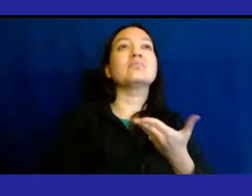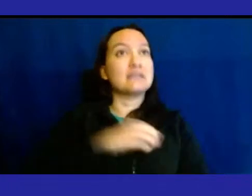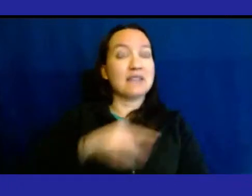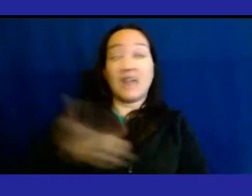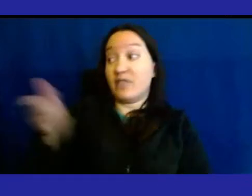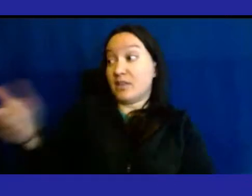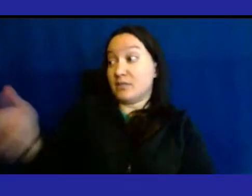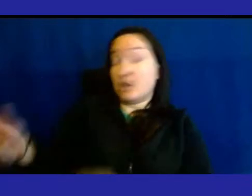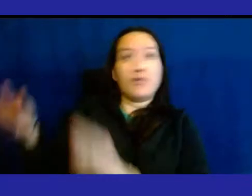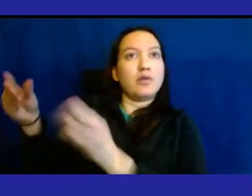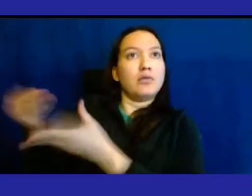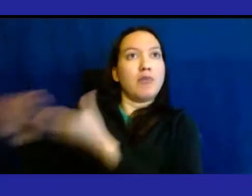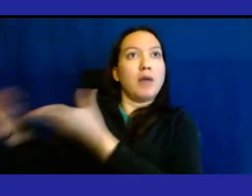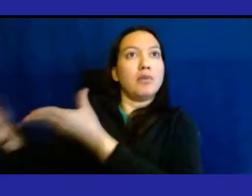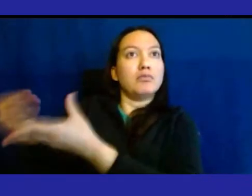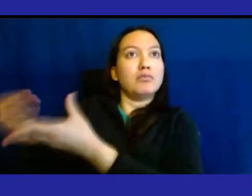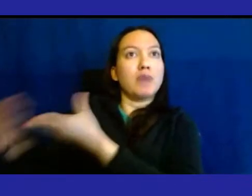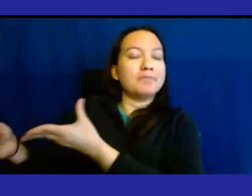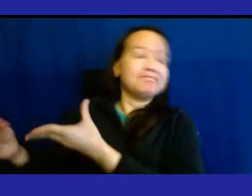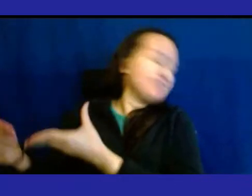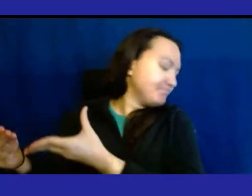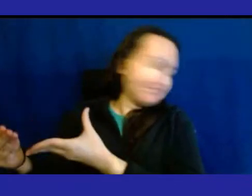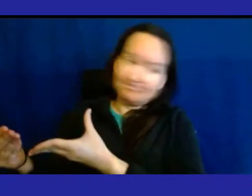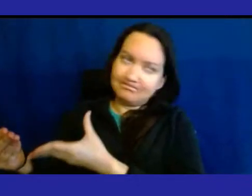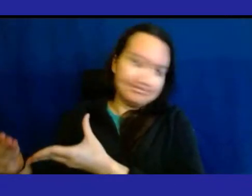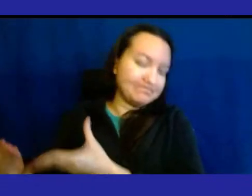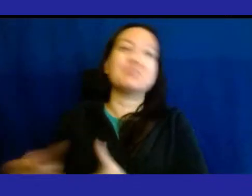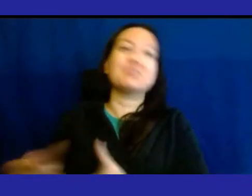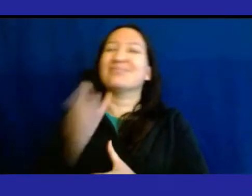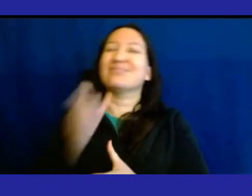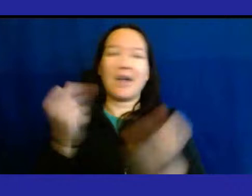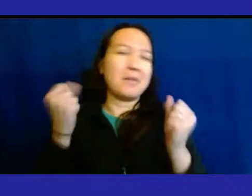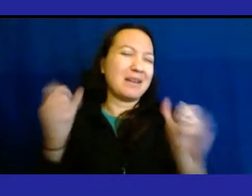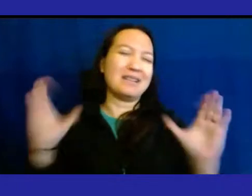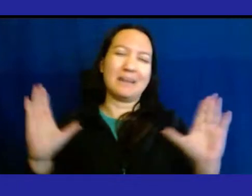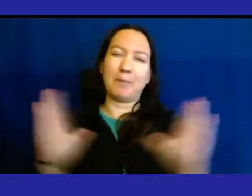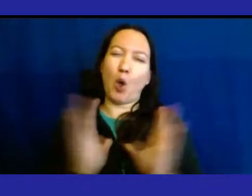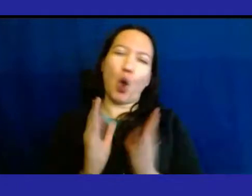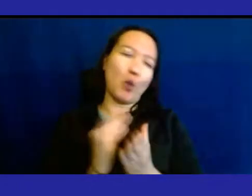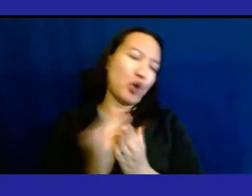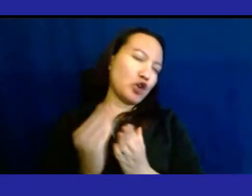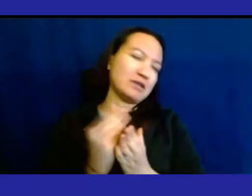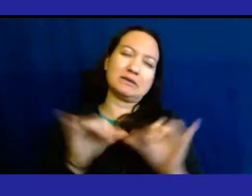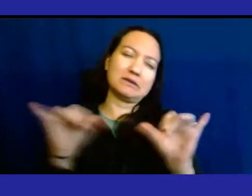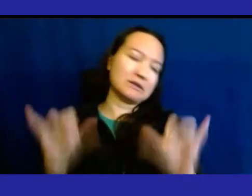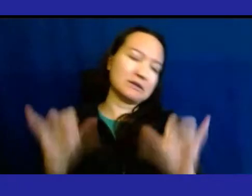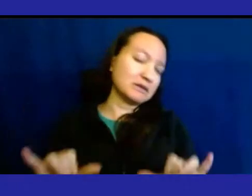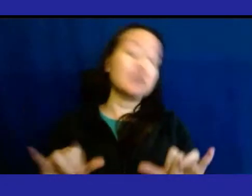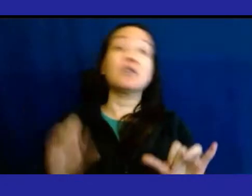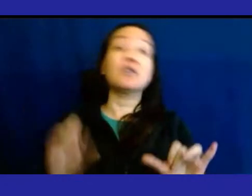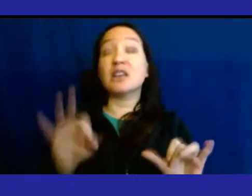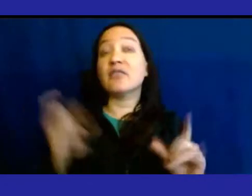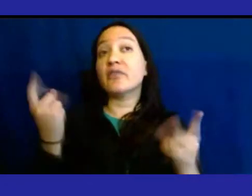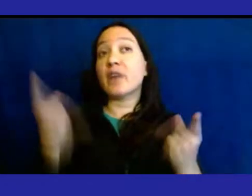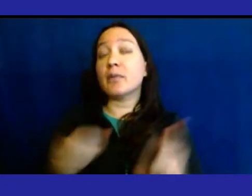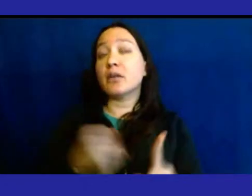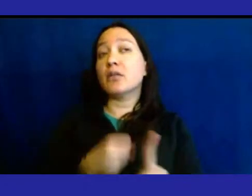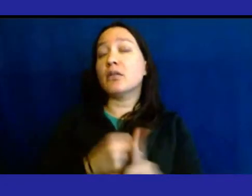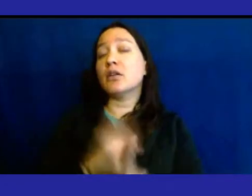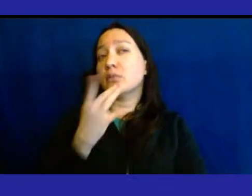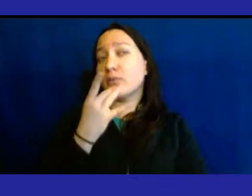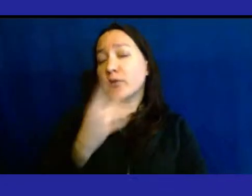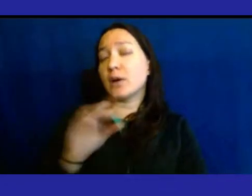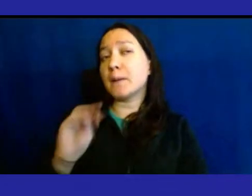making purchases. So we don't have a lot of smaller purchases across our system, but when we do look for MWBEs